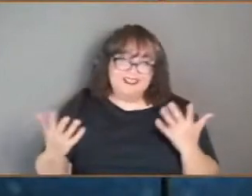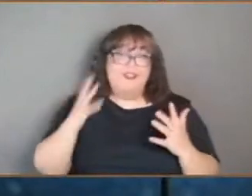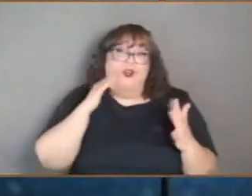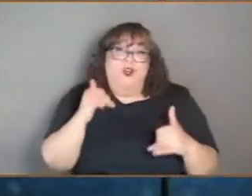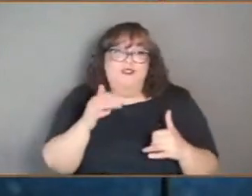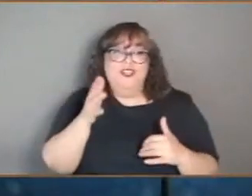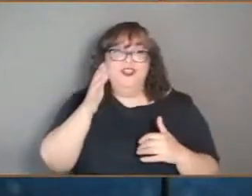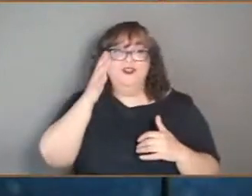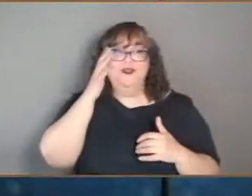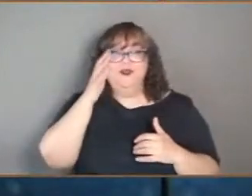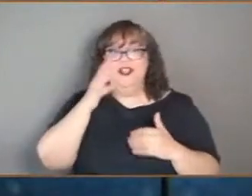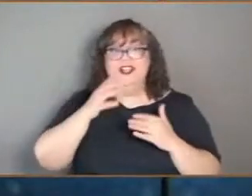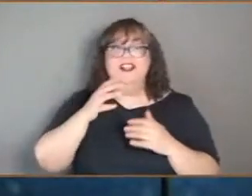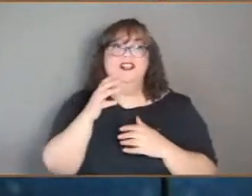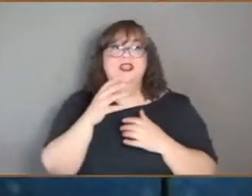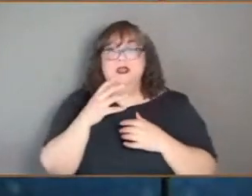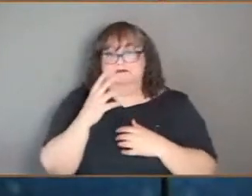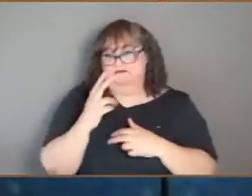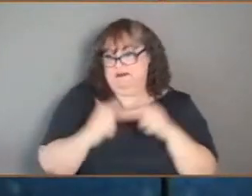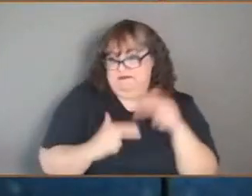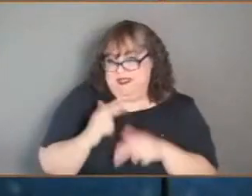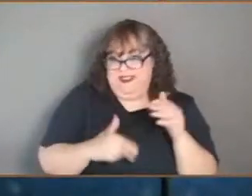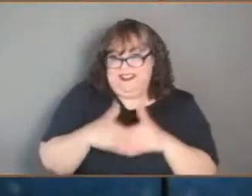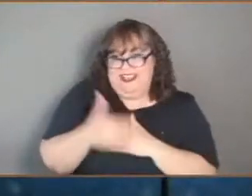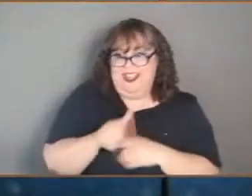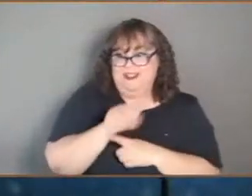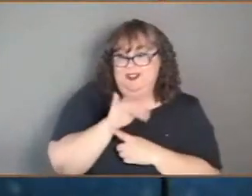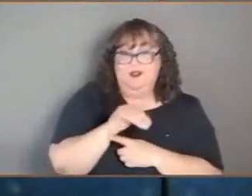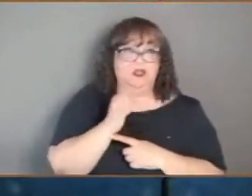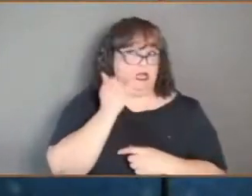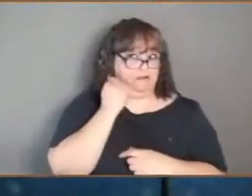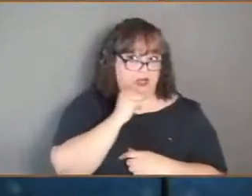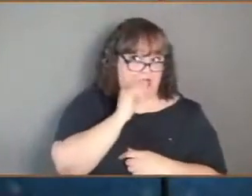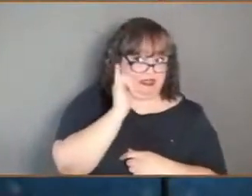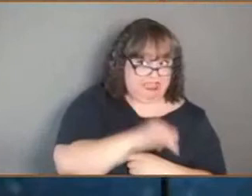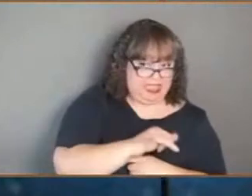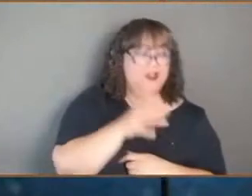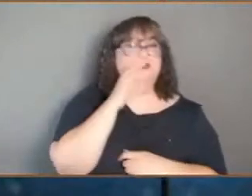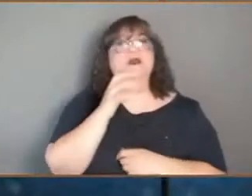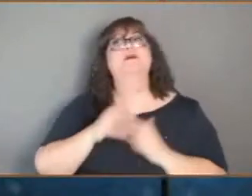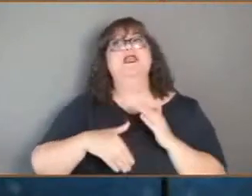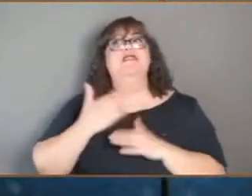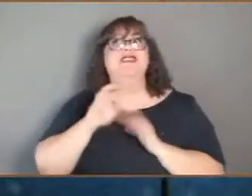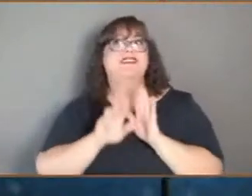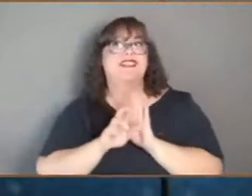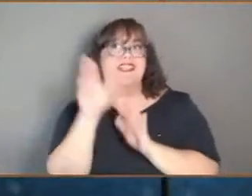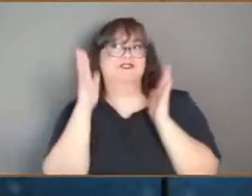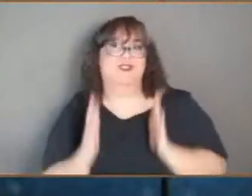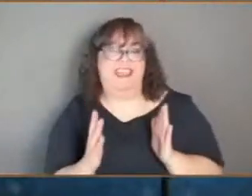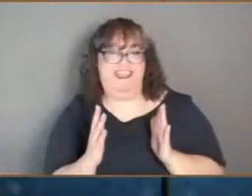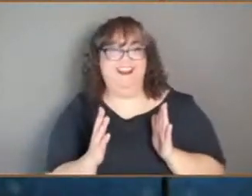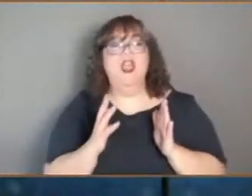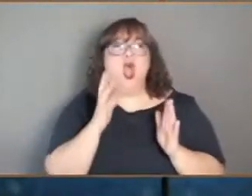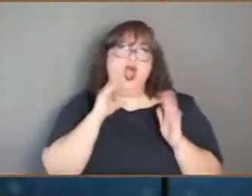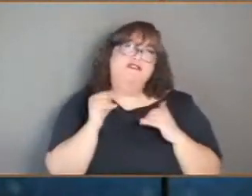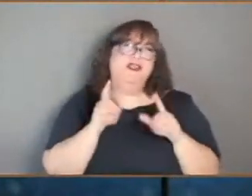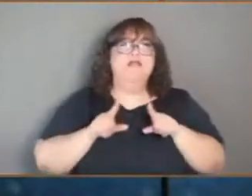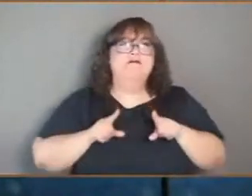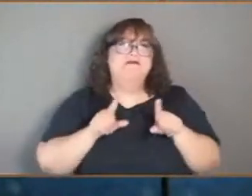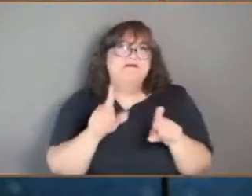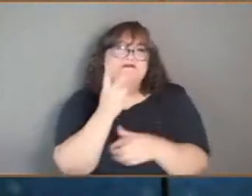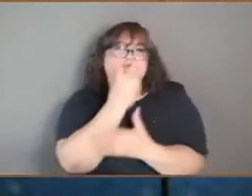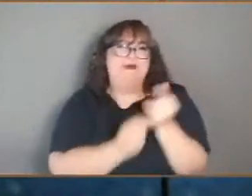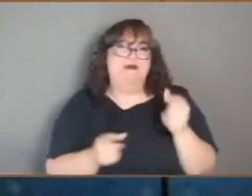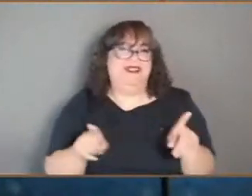the next Lucy. And if I'm not doing that, I'll be an astronaut. Preferably, I'd like to do both, maybe at the same time. You know, for so long, I thought that my dream of